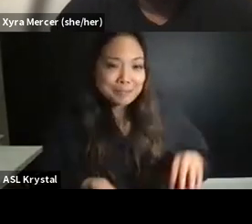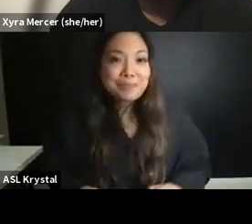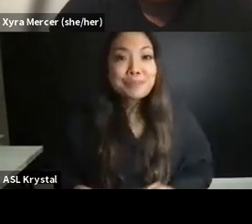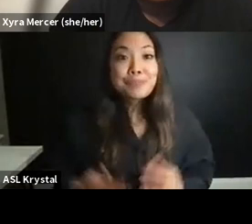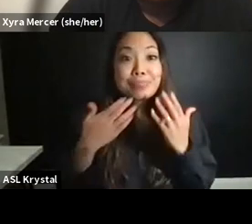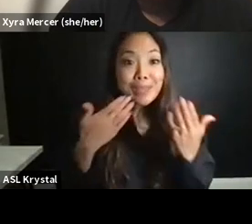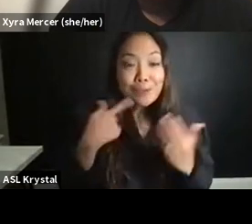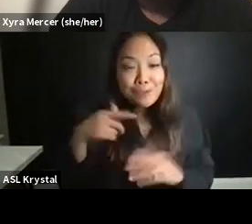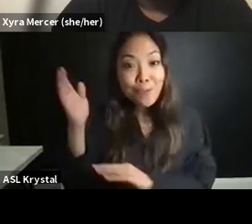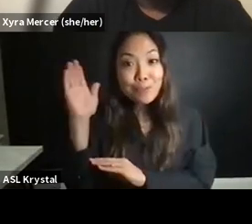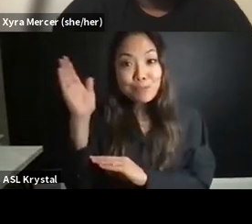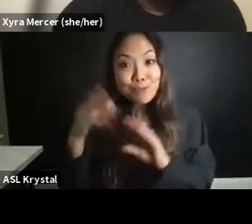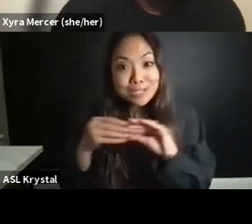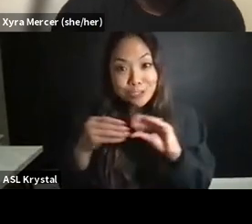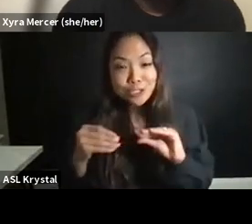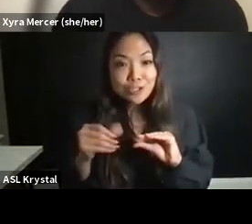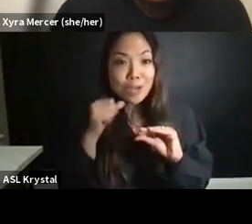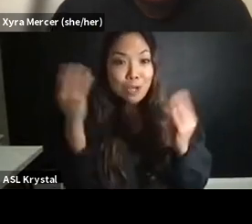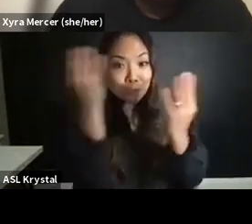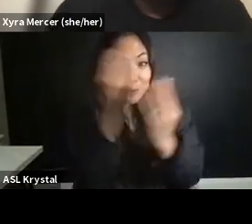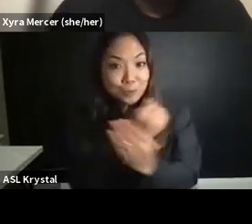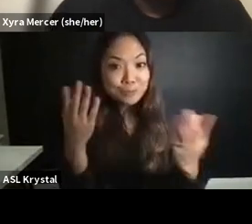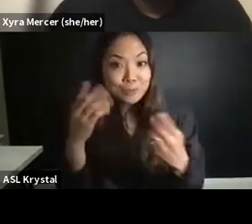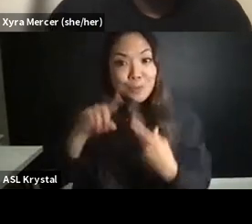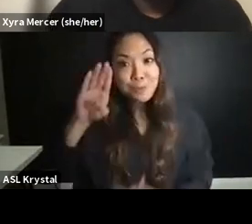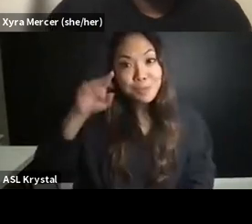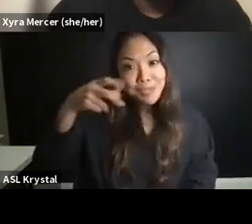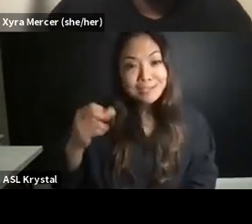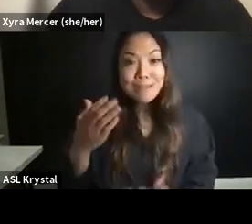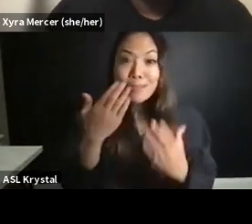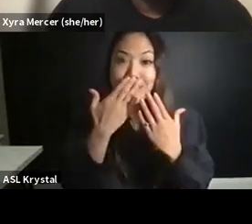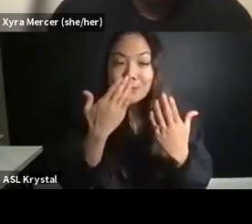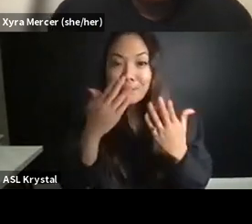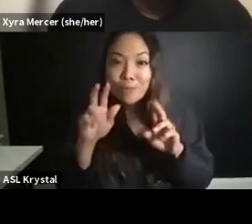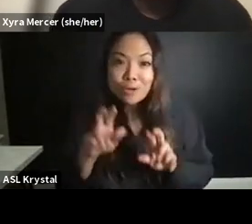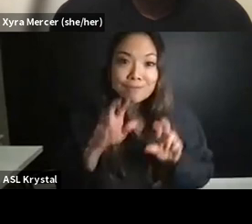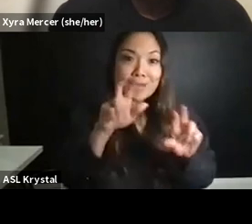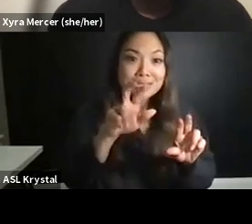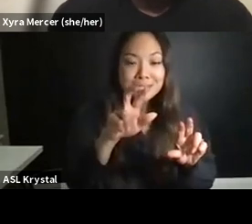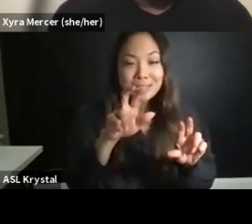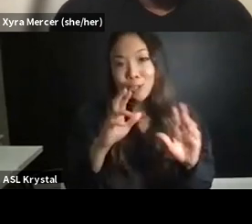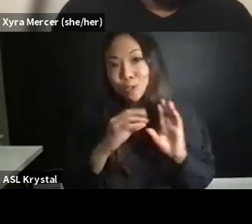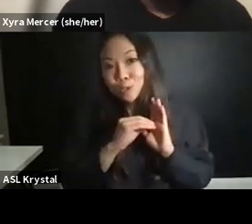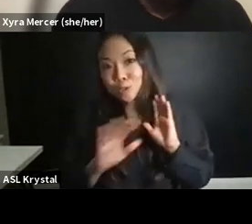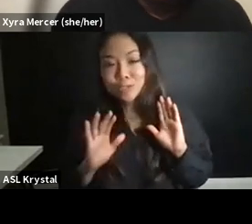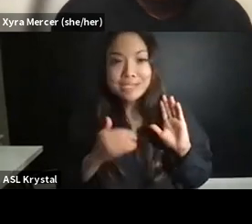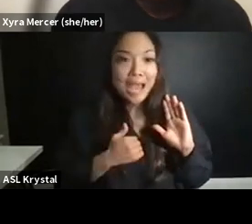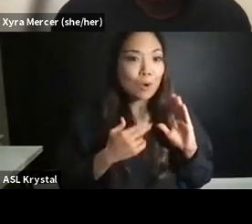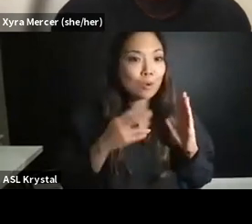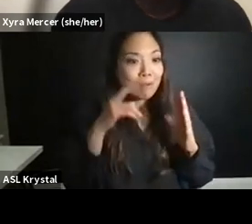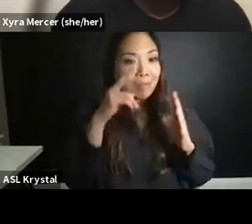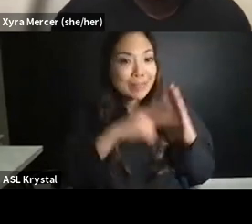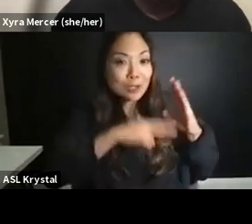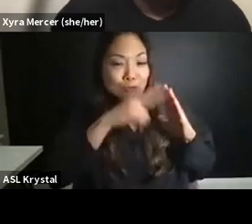i just wanted to say to bps um thank you for investing into students literary skills it's very important for